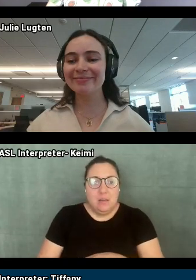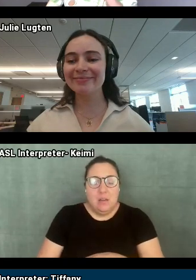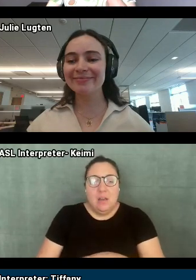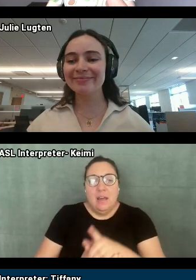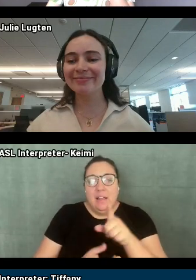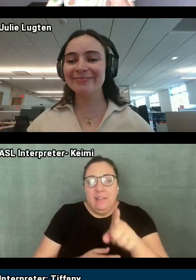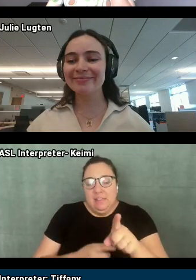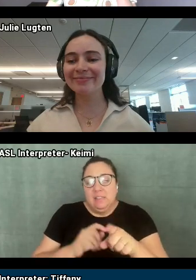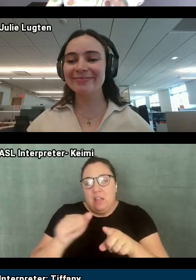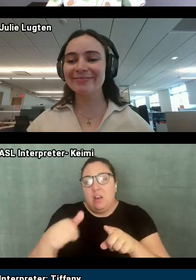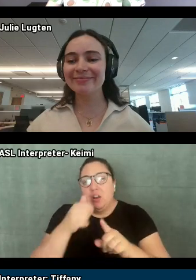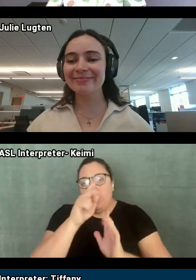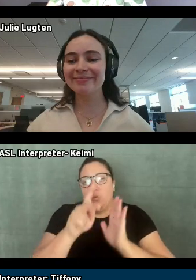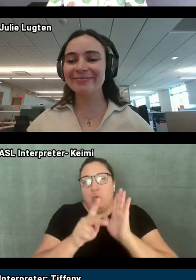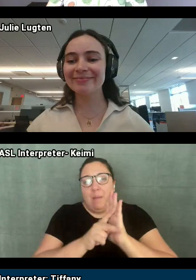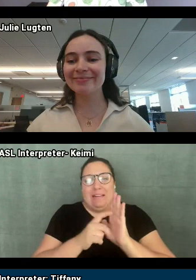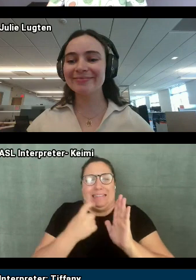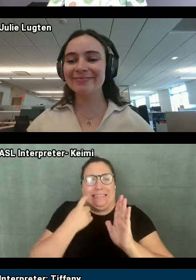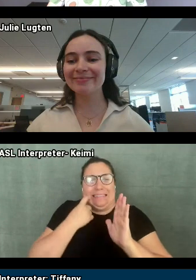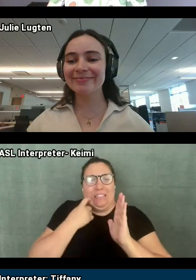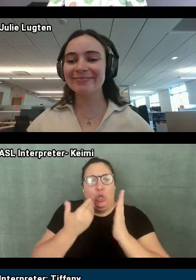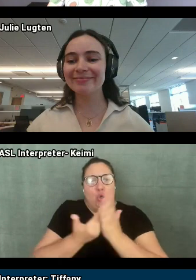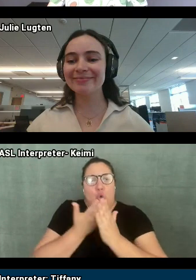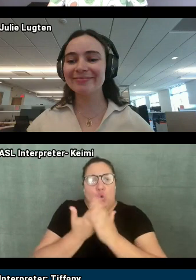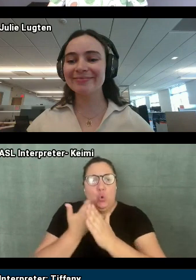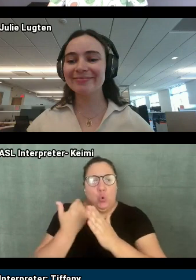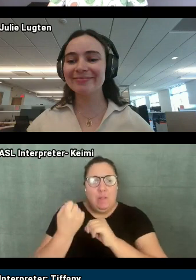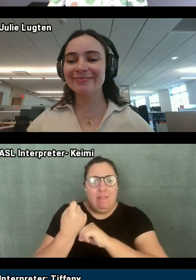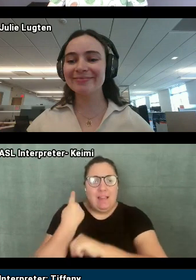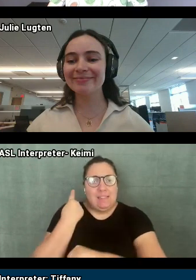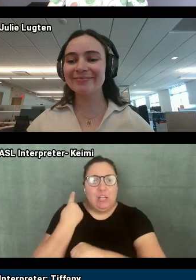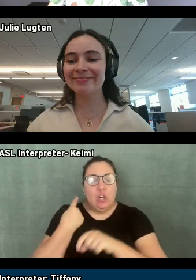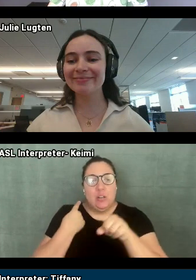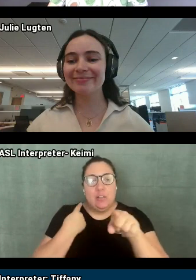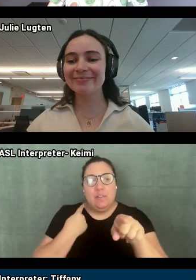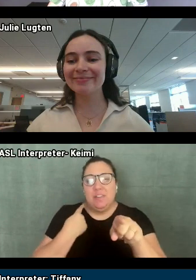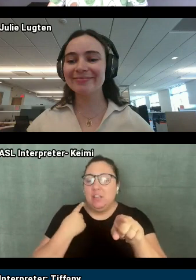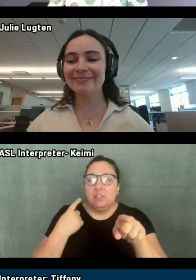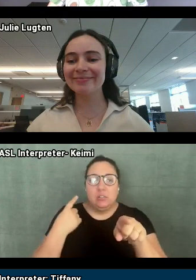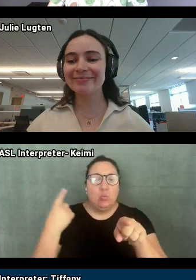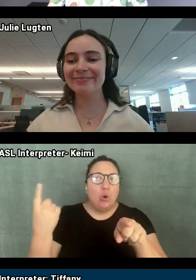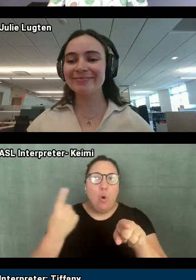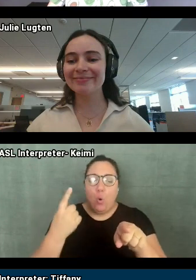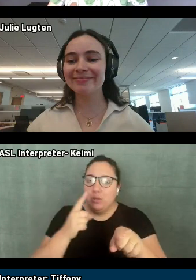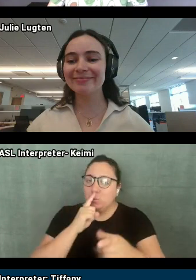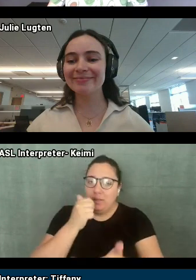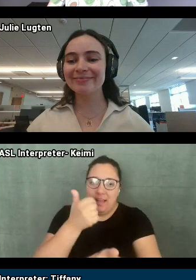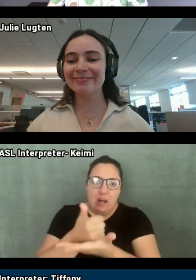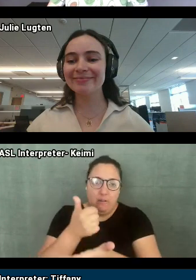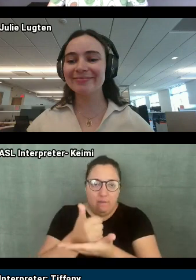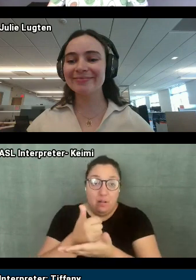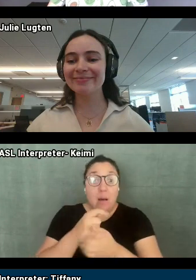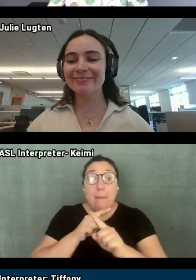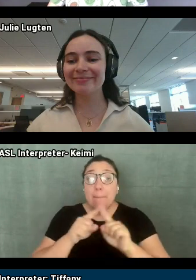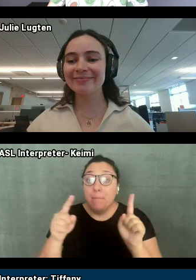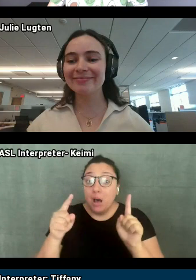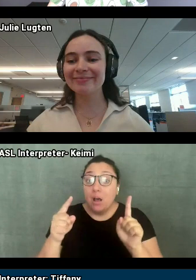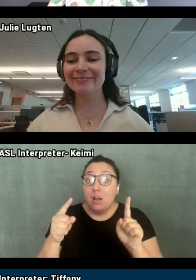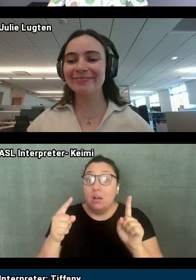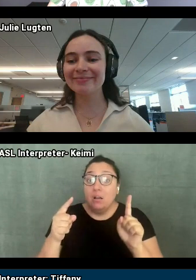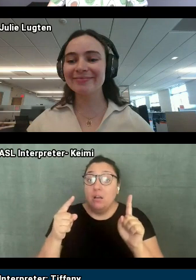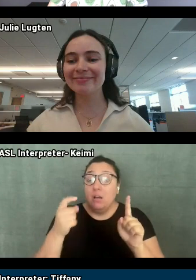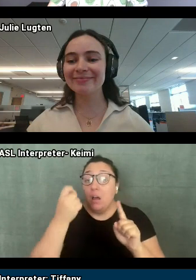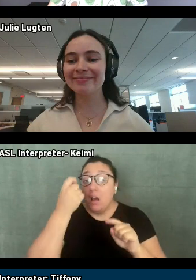that saw some upgrades last year. These calculation properties were always super handy, but now instead of being limited